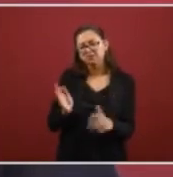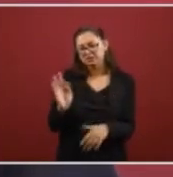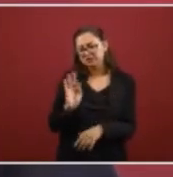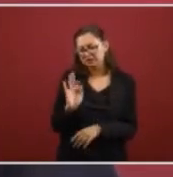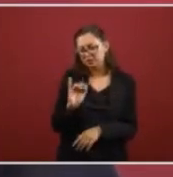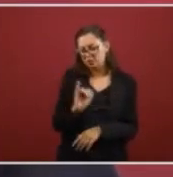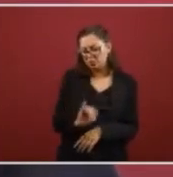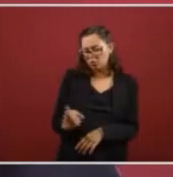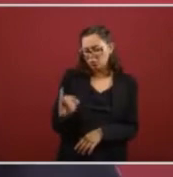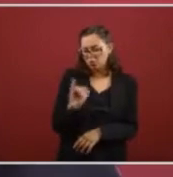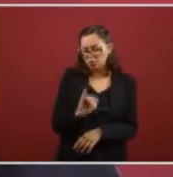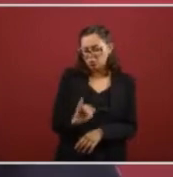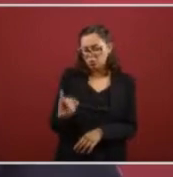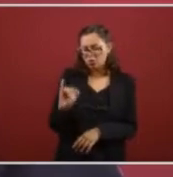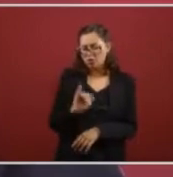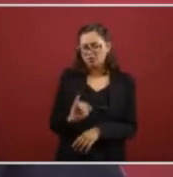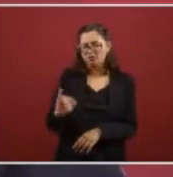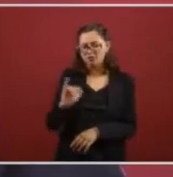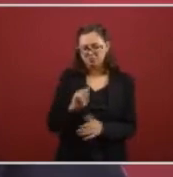on Thursday.